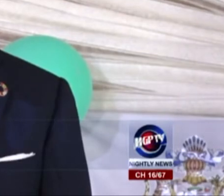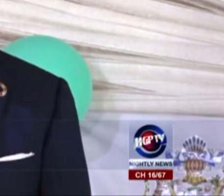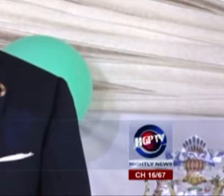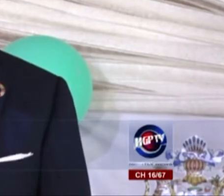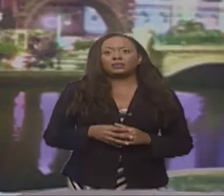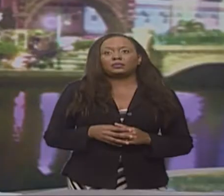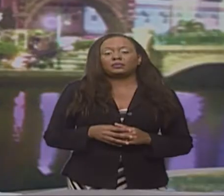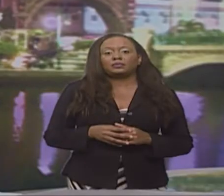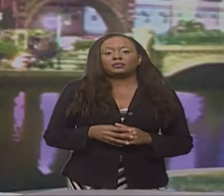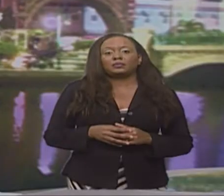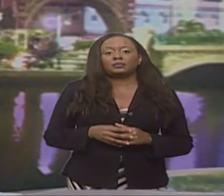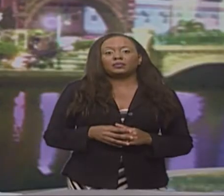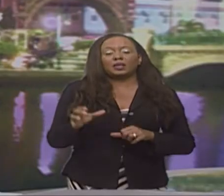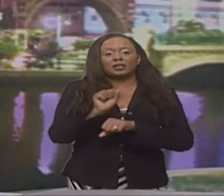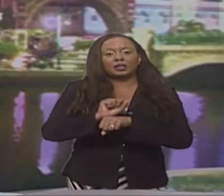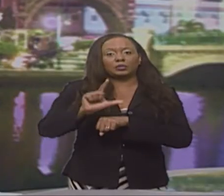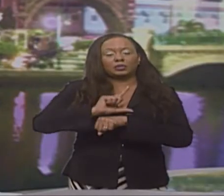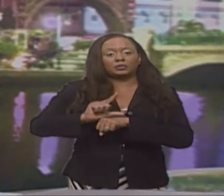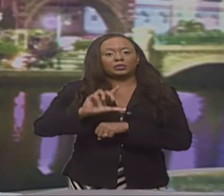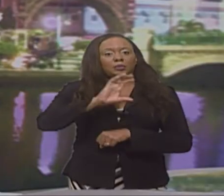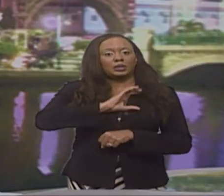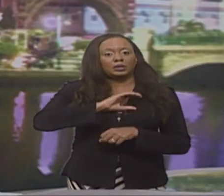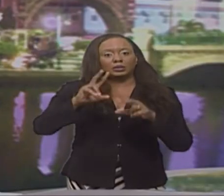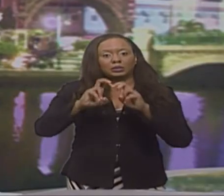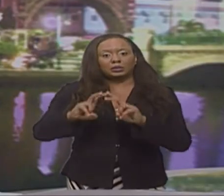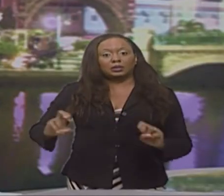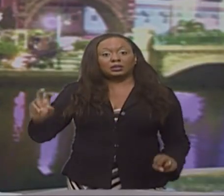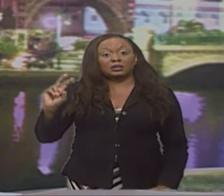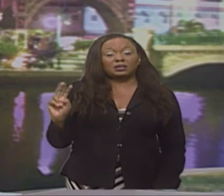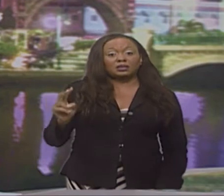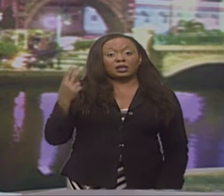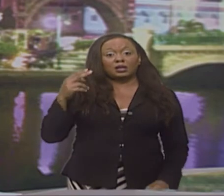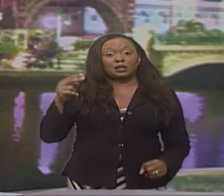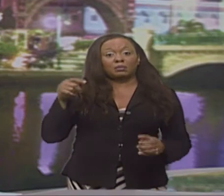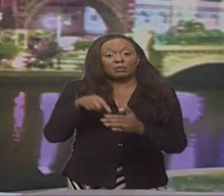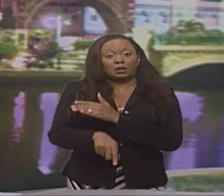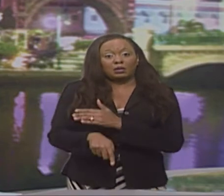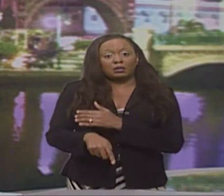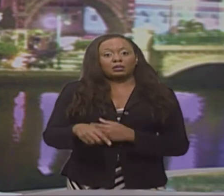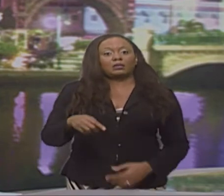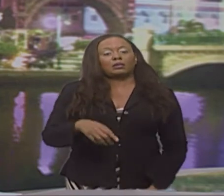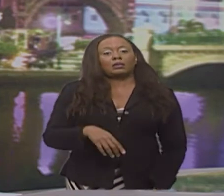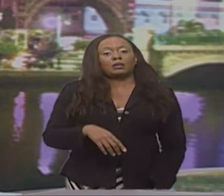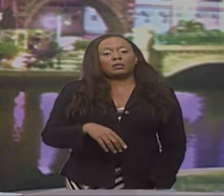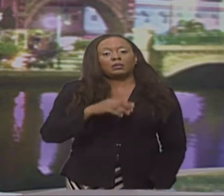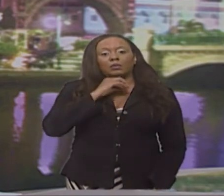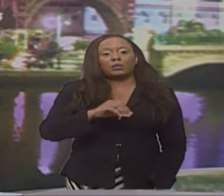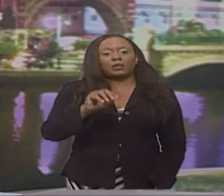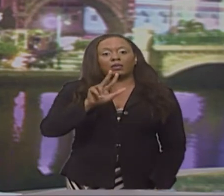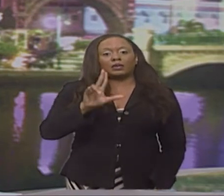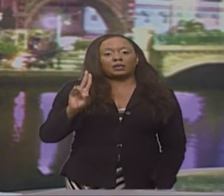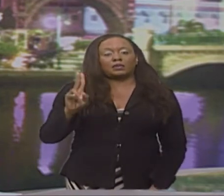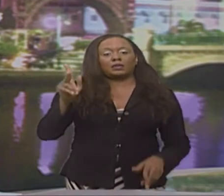from violence. In St. Lucia, police are investigating the country's second homicide for the year. A